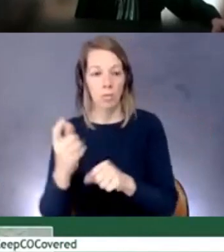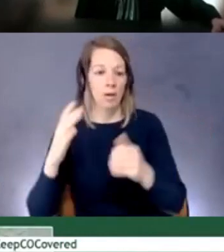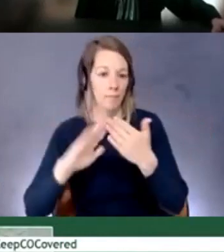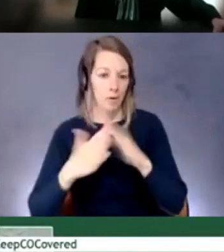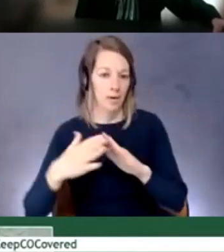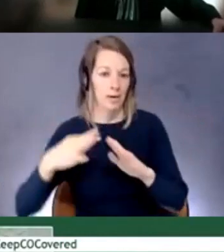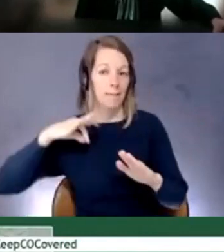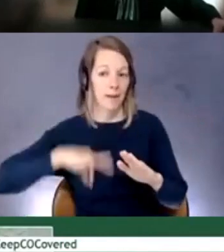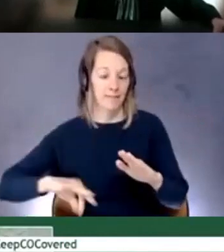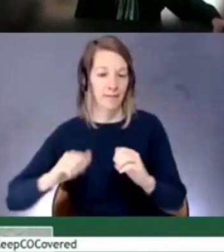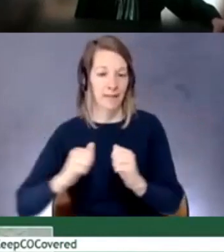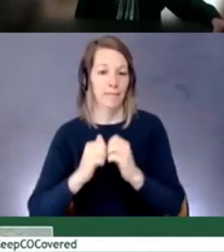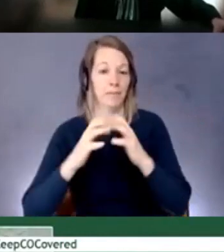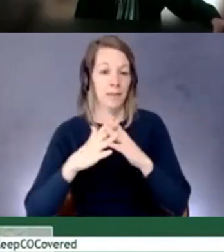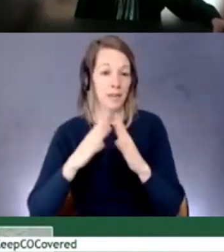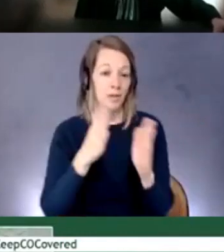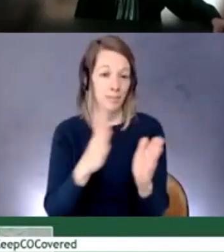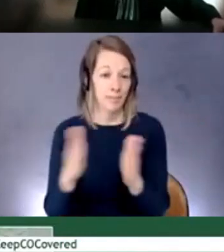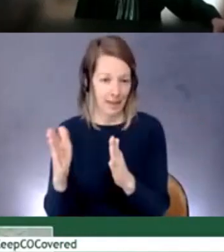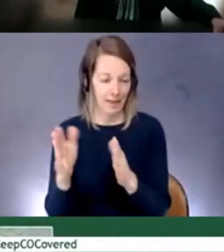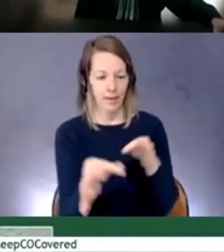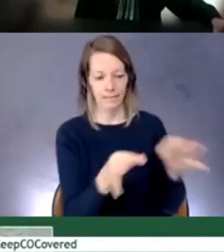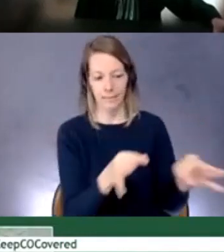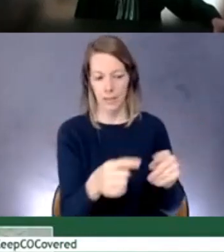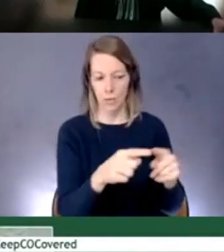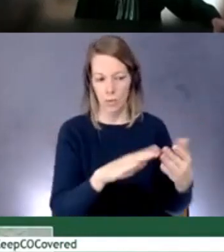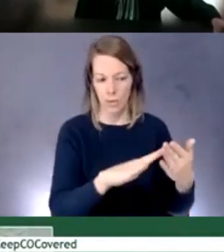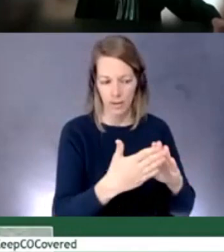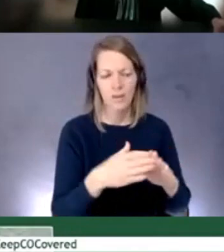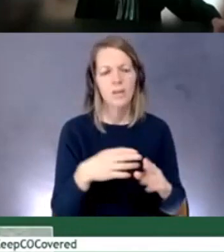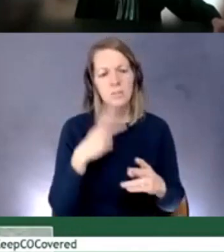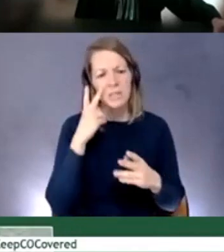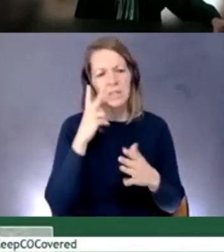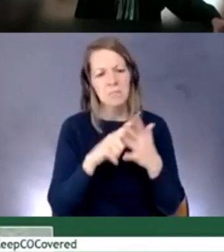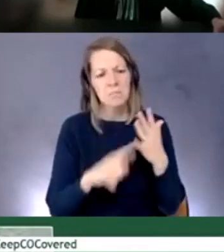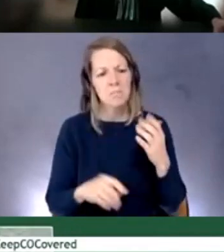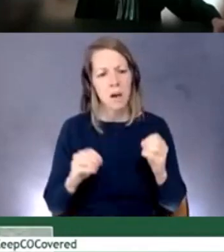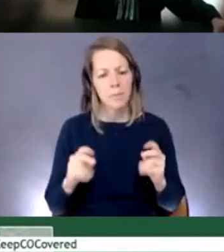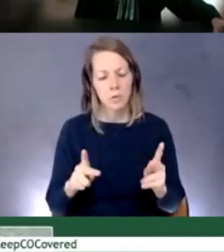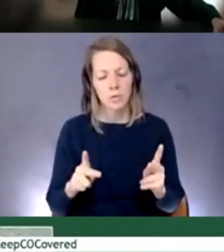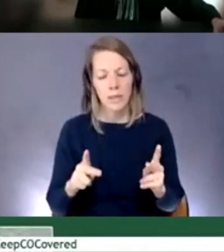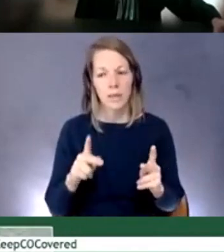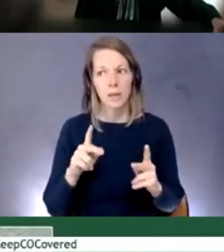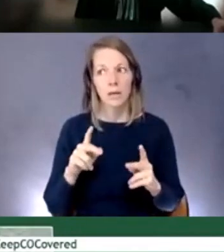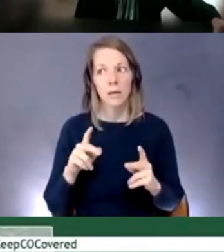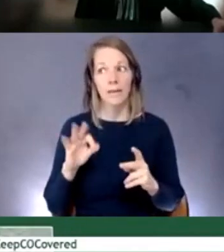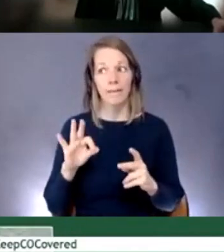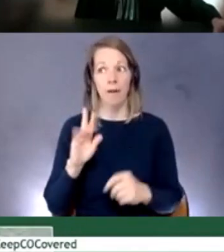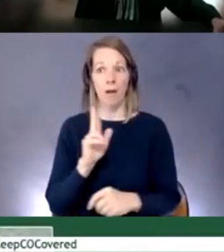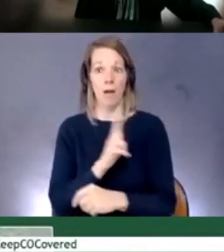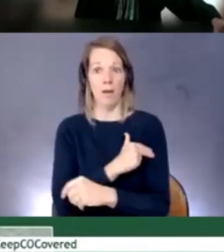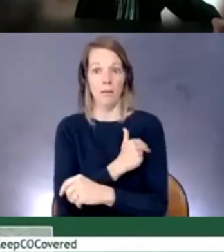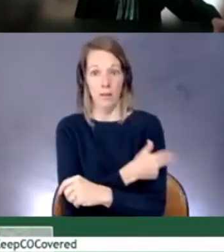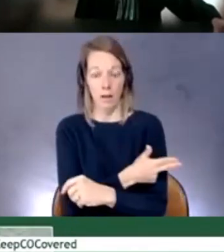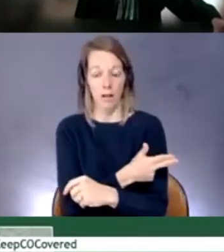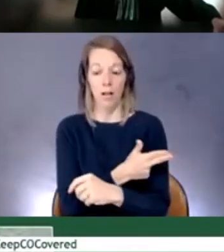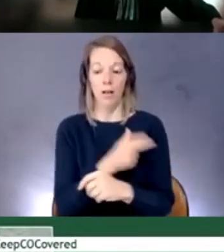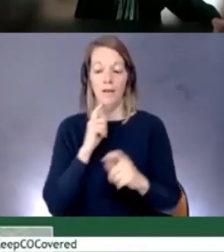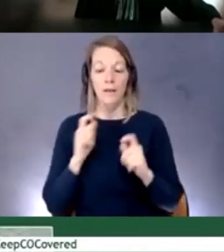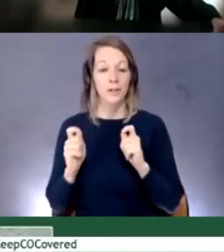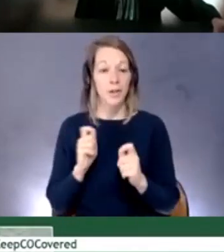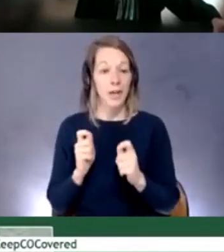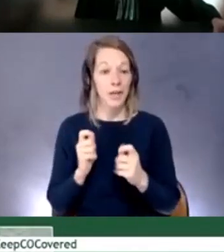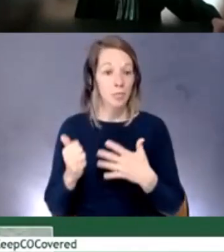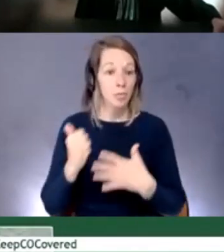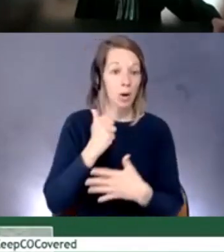implementation plan that they review with the community there. But certainly we see some opportunity where when hospitals are having to change priorities